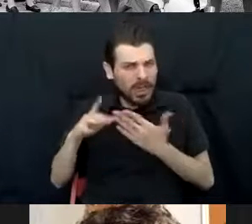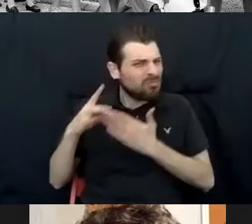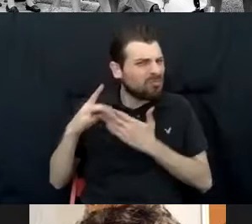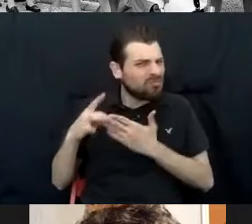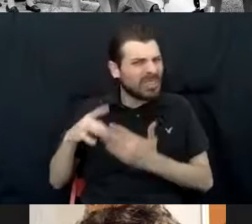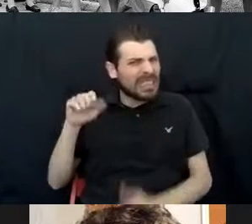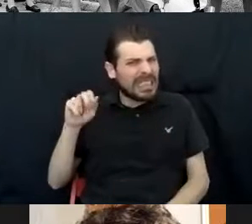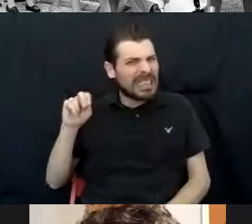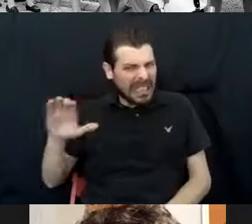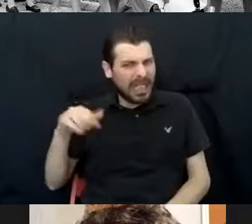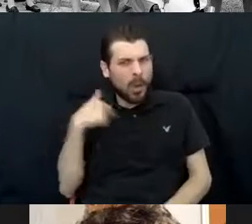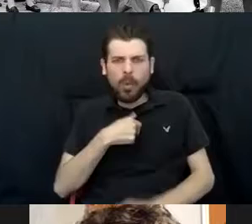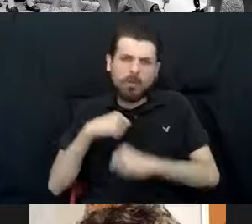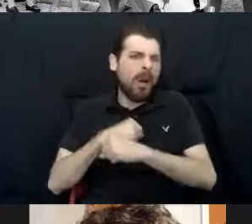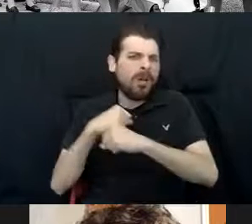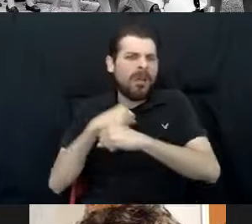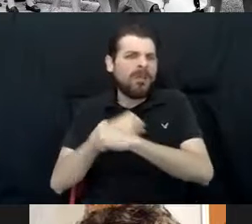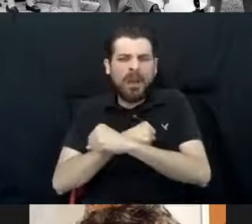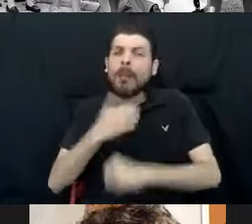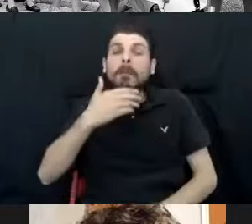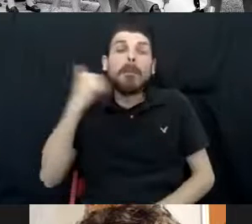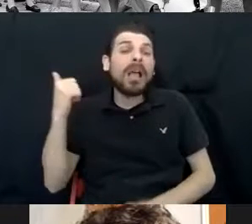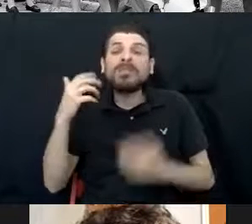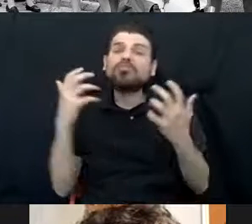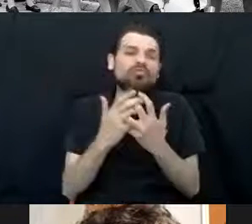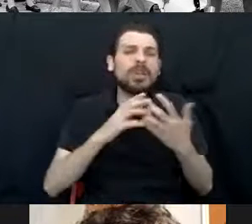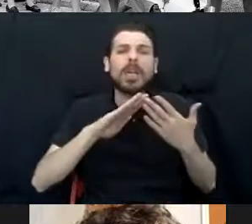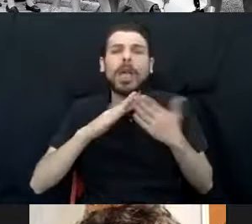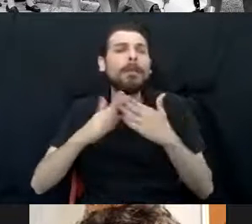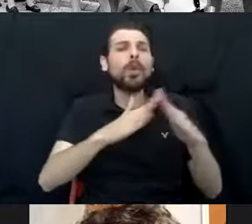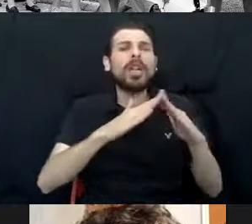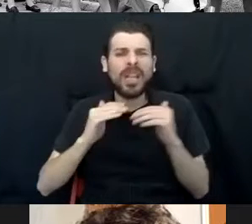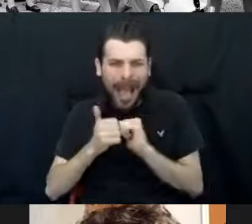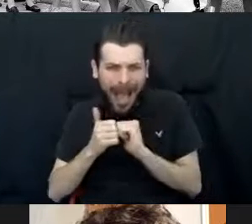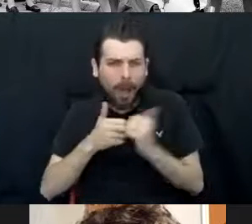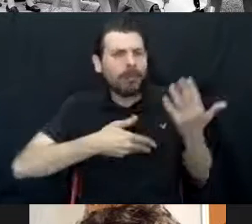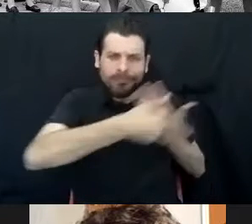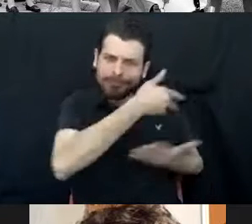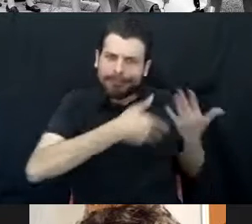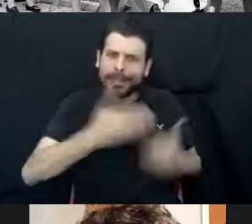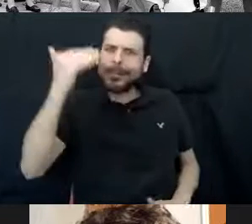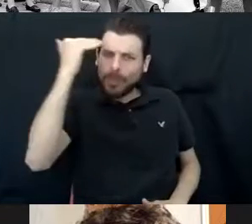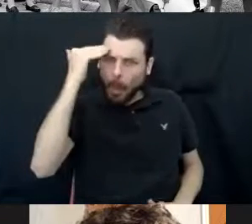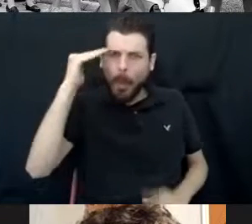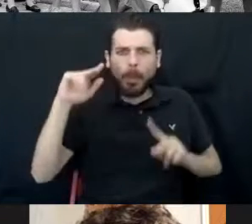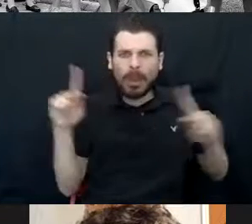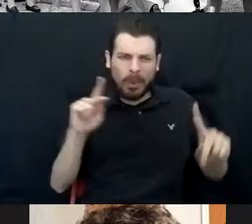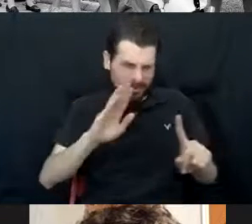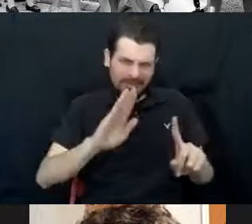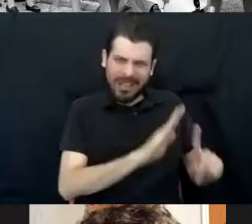got to know the people. They so much supported them in the problems they had. When a